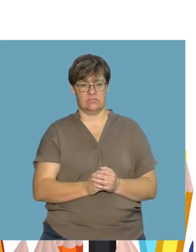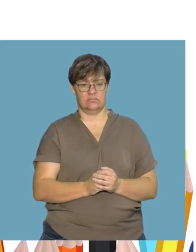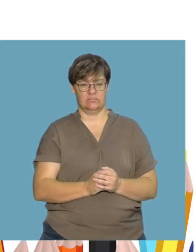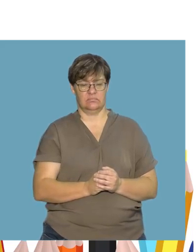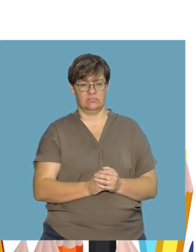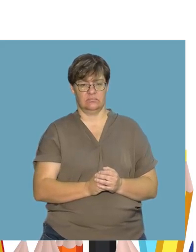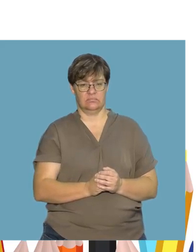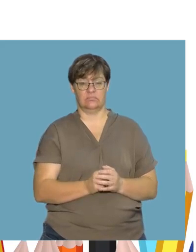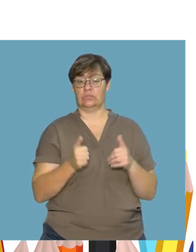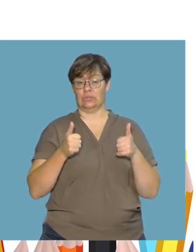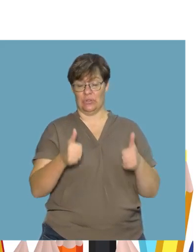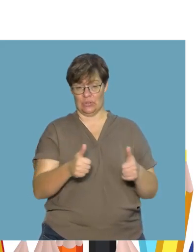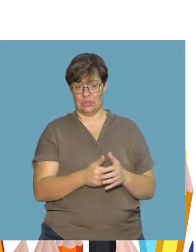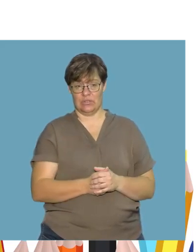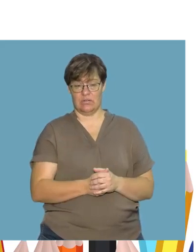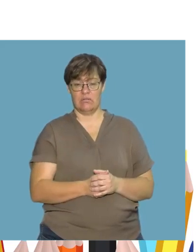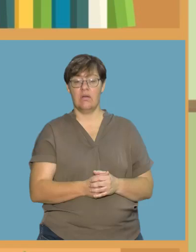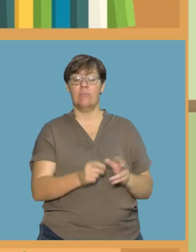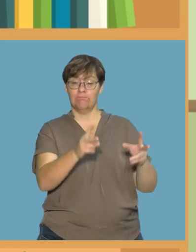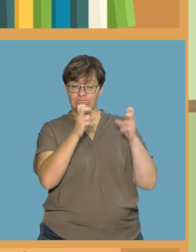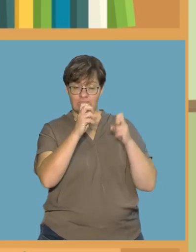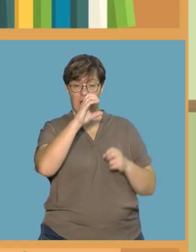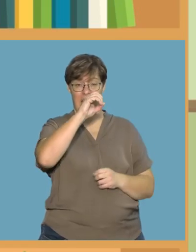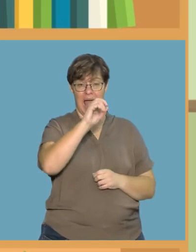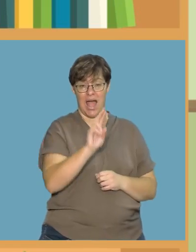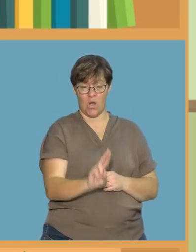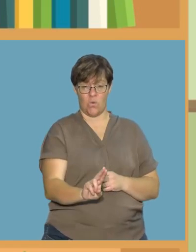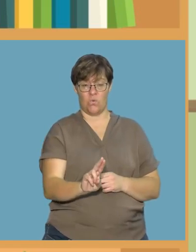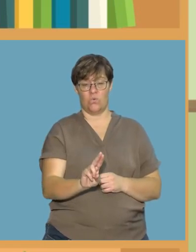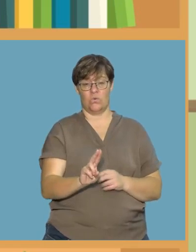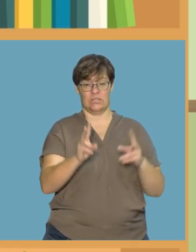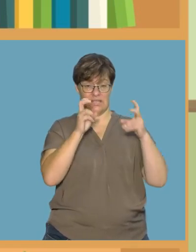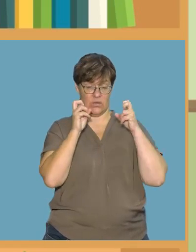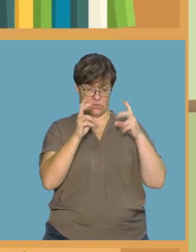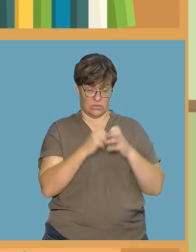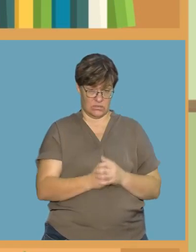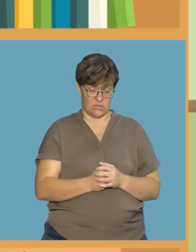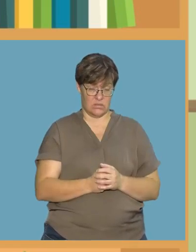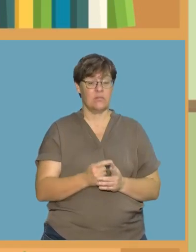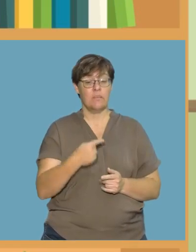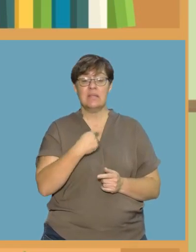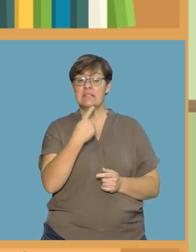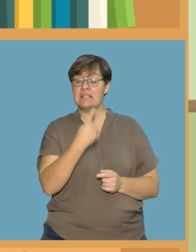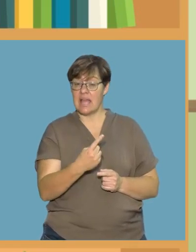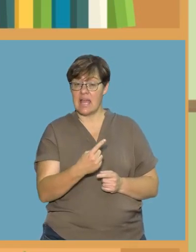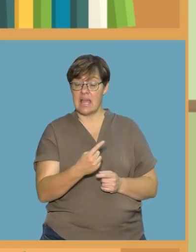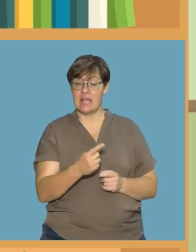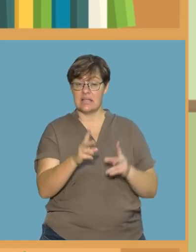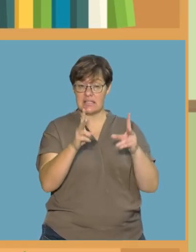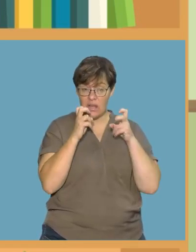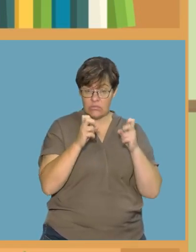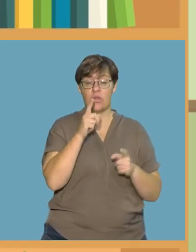Good! We hear the ow sound. This time I say the sound and you put them together to make the